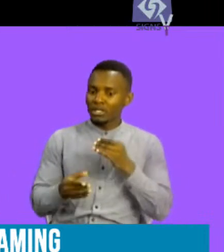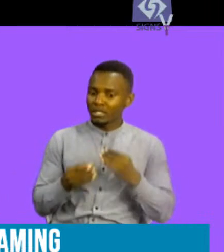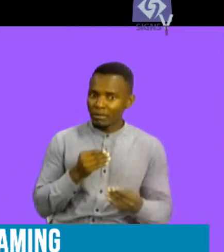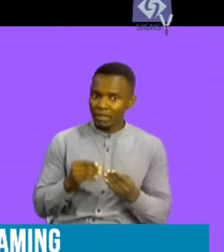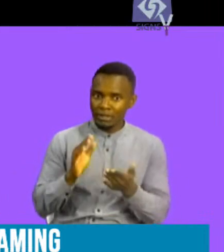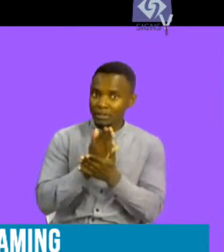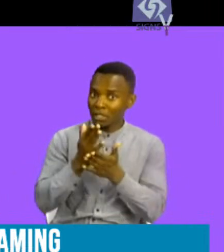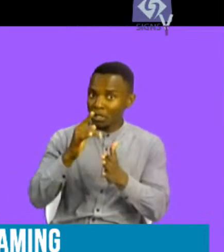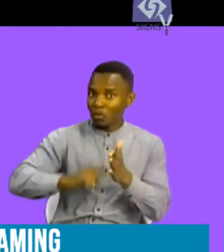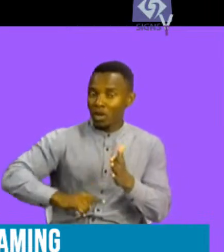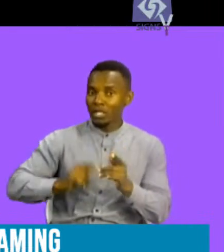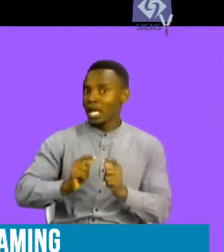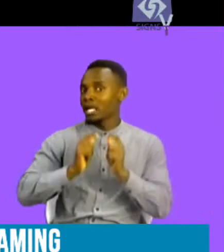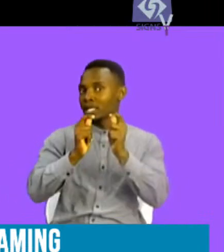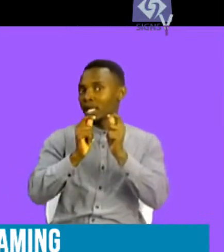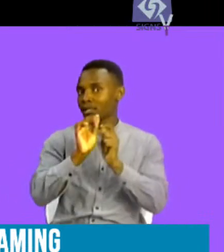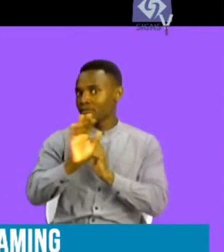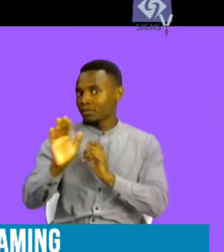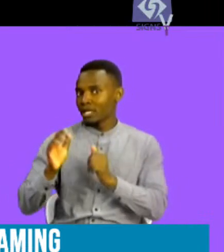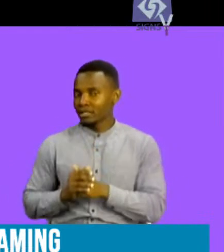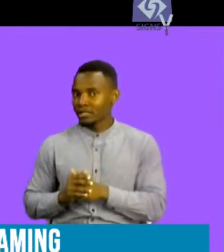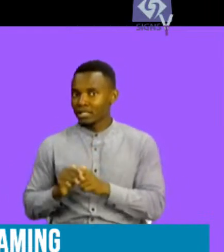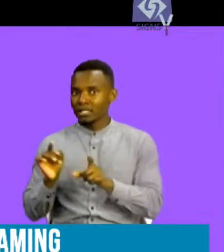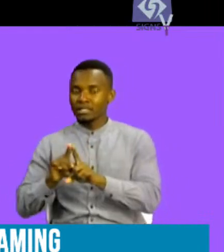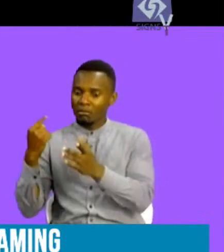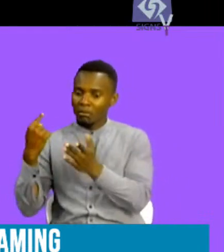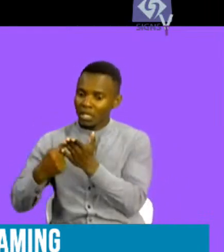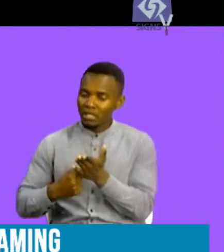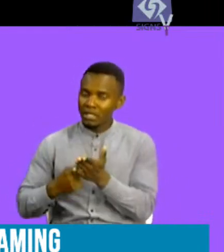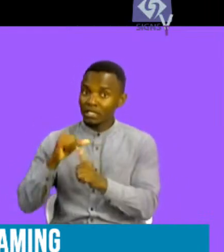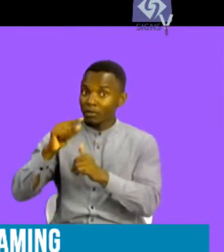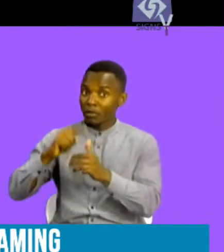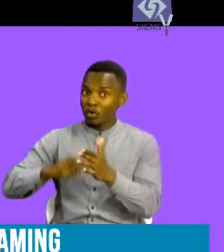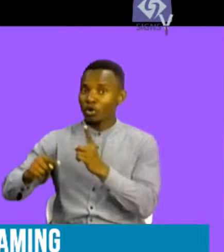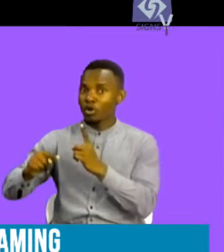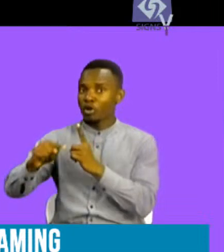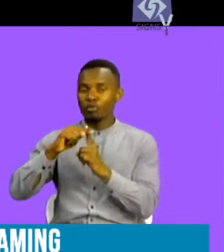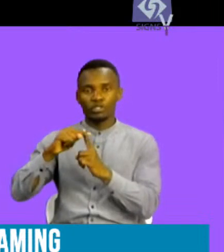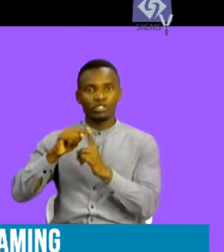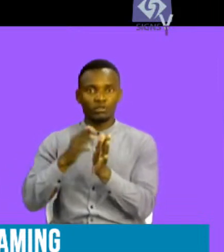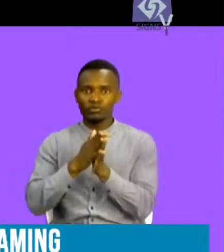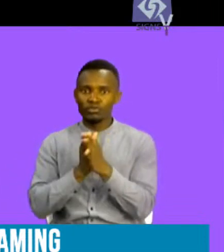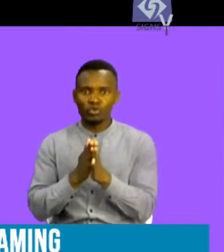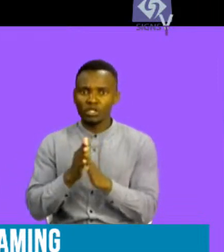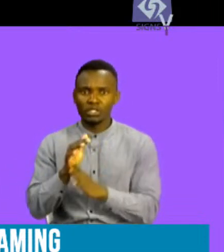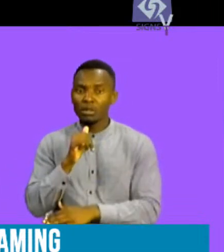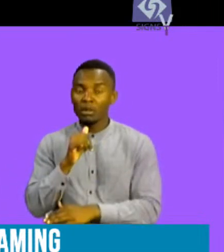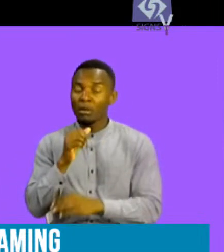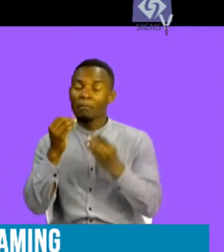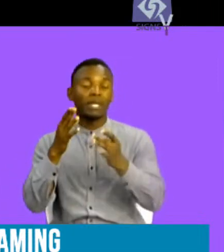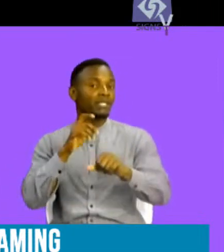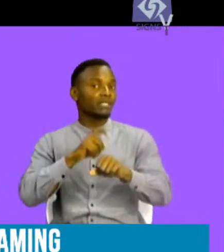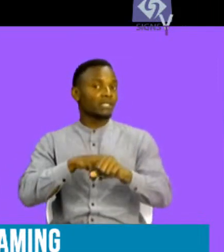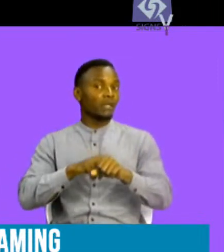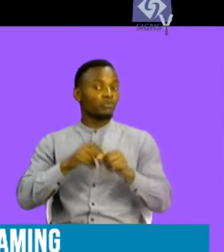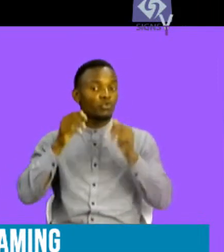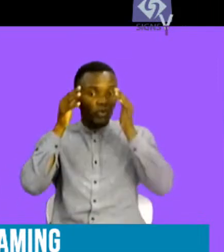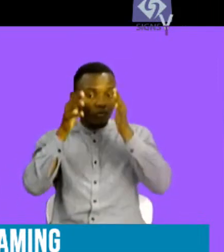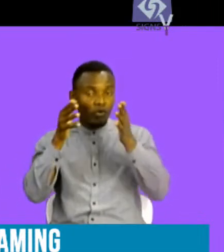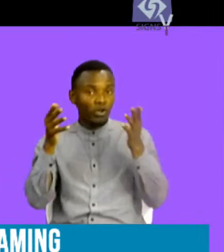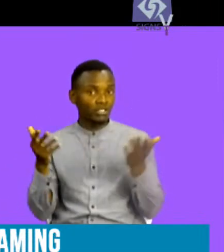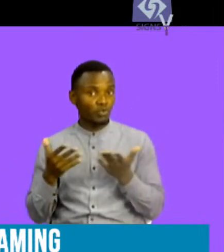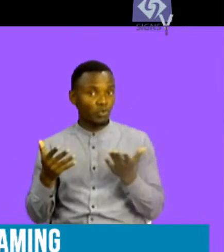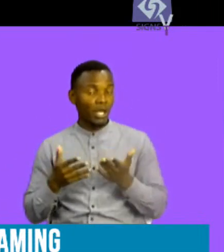talents, coming to talk about positive stories, rather than many times we tend to